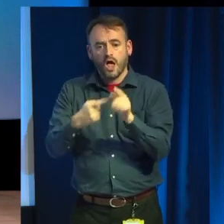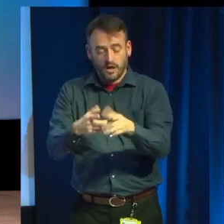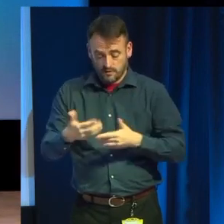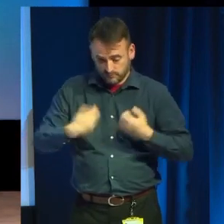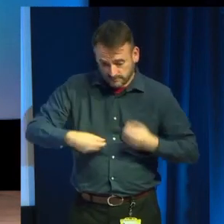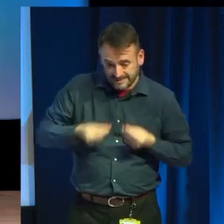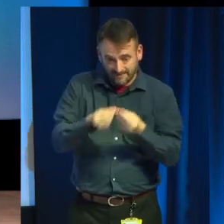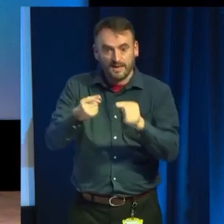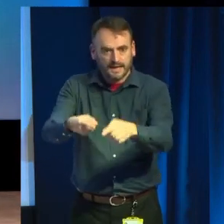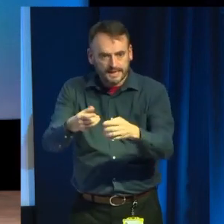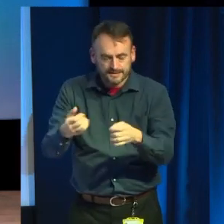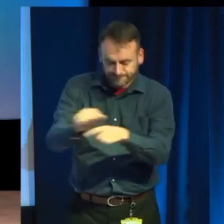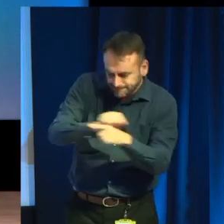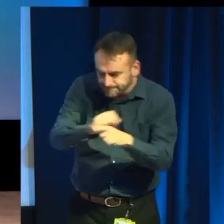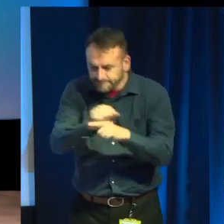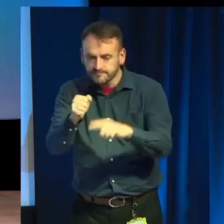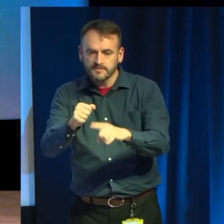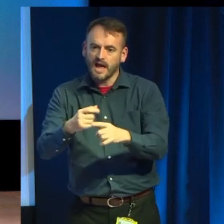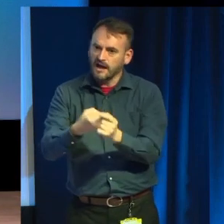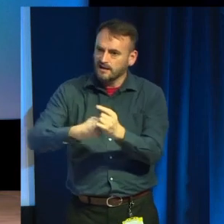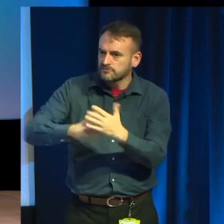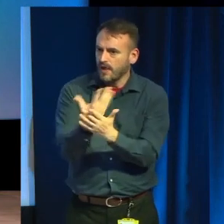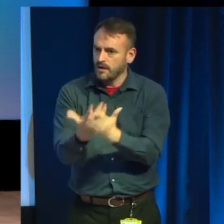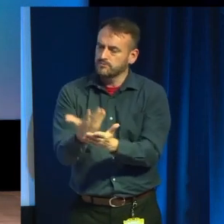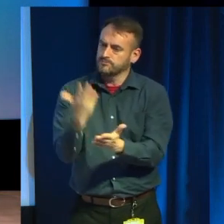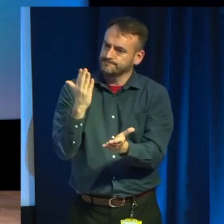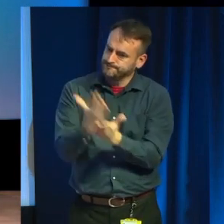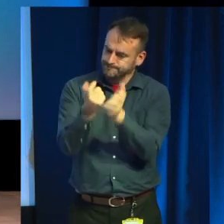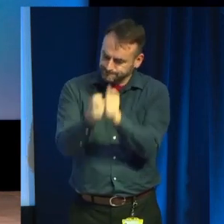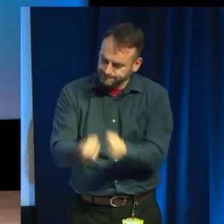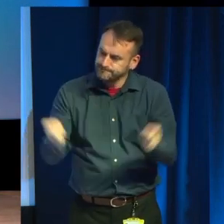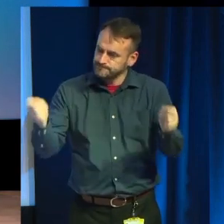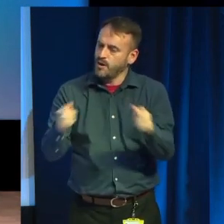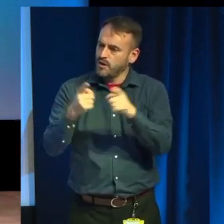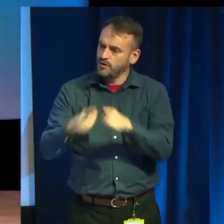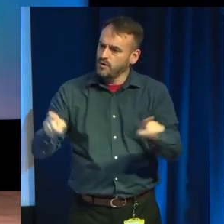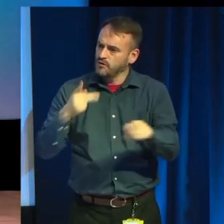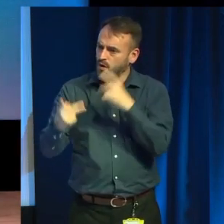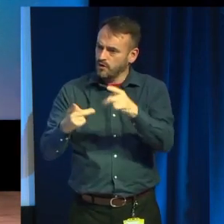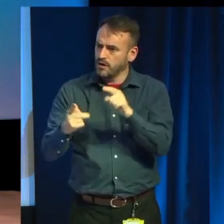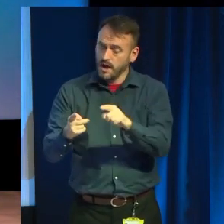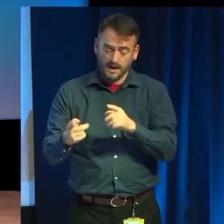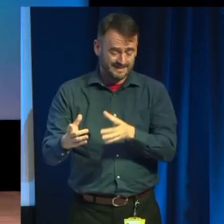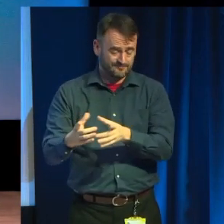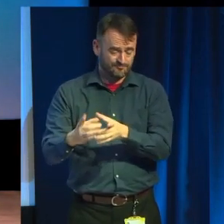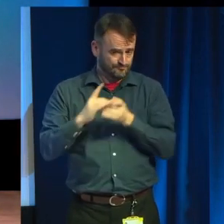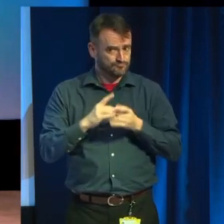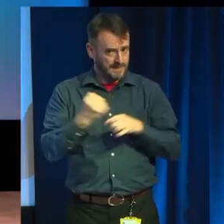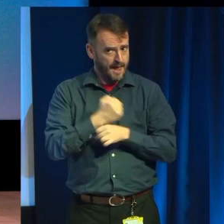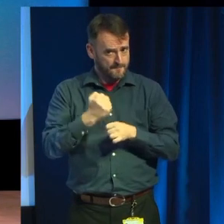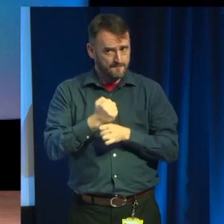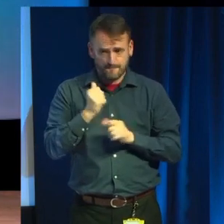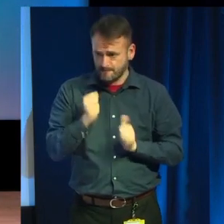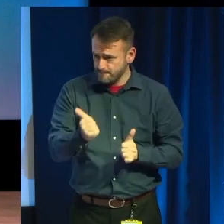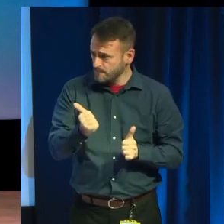actual song, and it's just wonderful. And I think it works very well with the game. Again, around all this, there